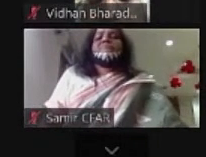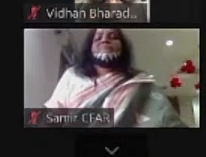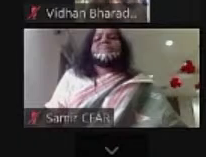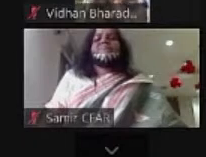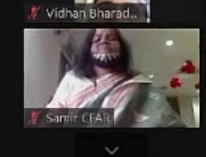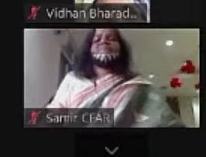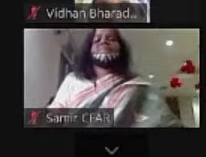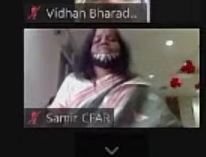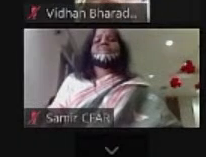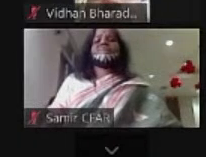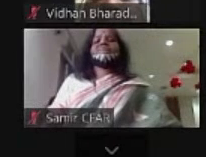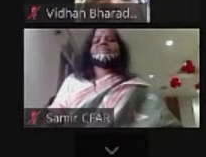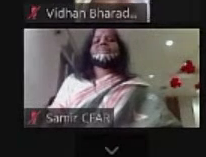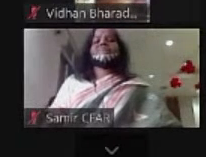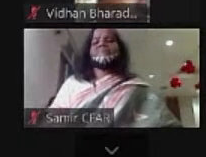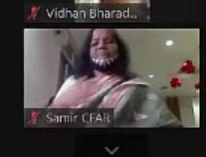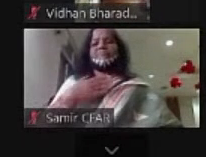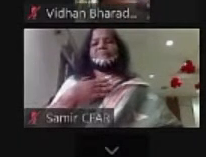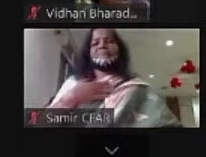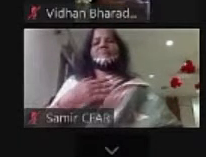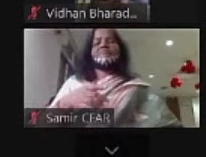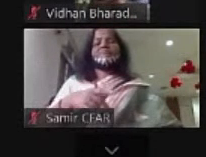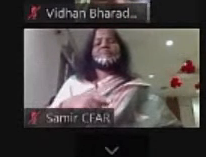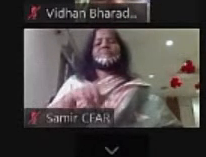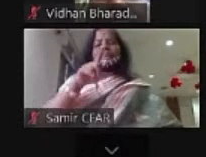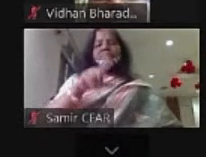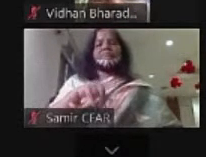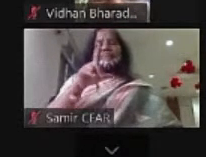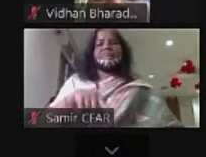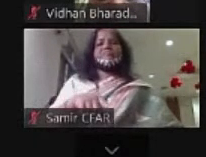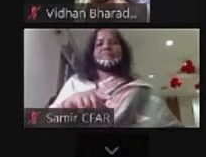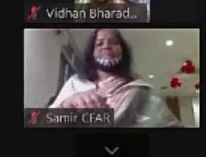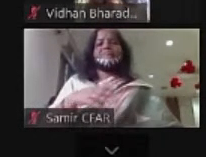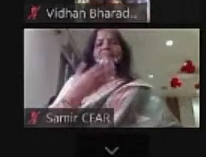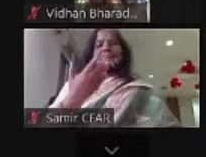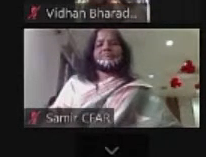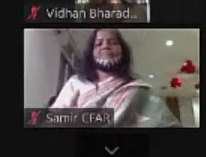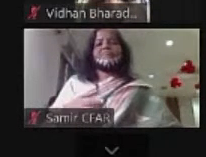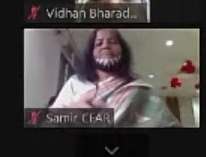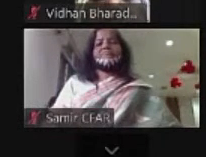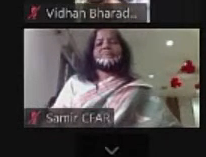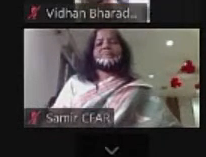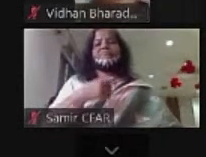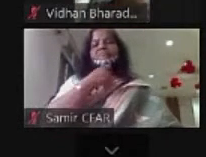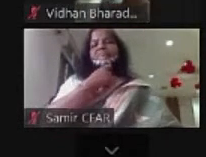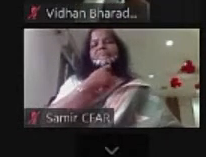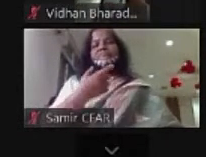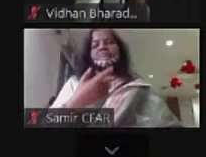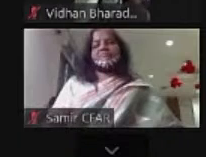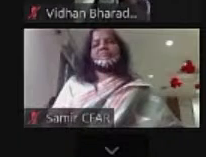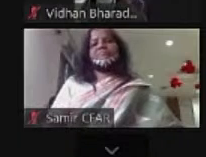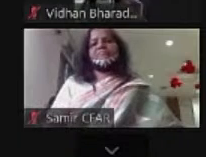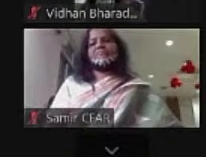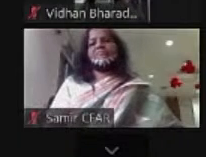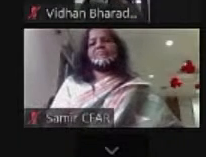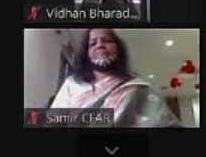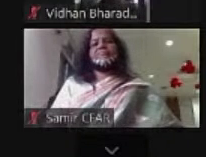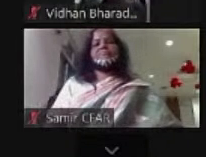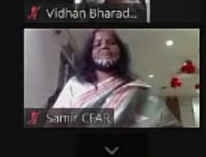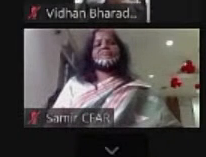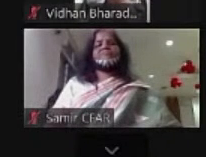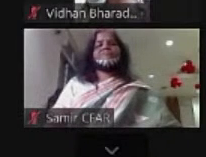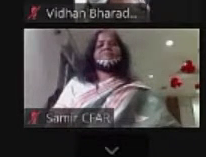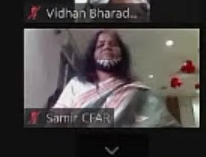clean themselves. And we've developed a technique for mobility, keeping mobility in mind. And but we